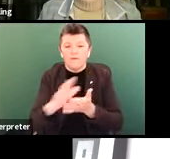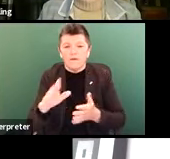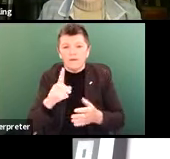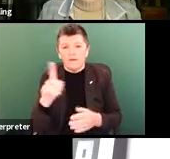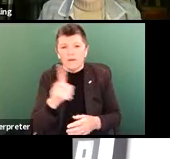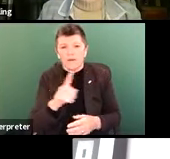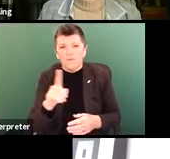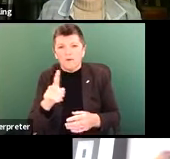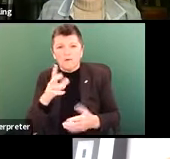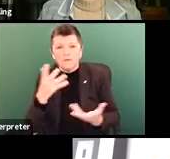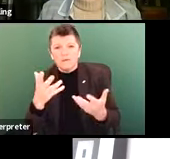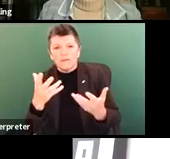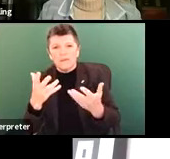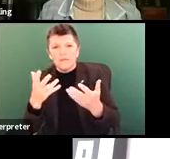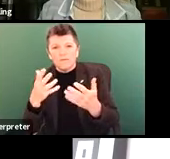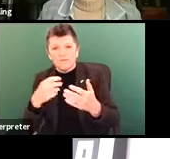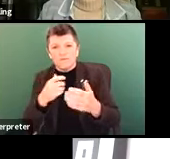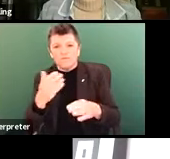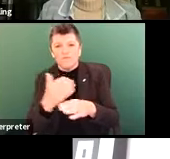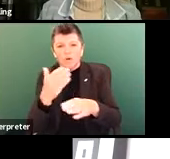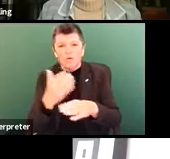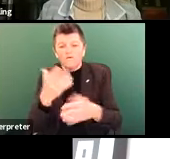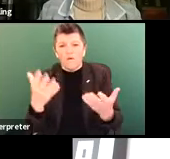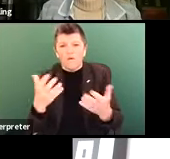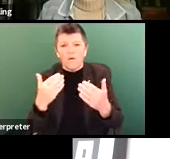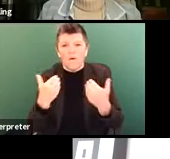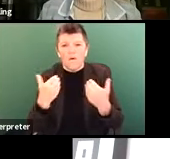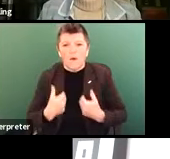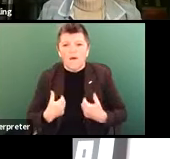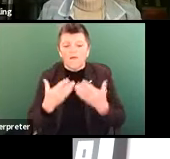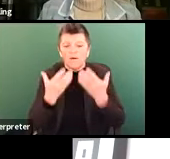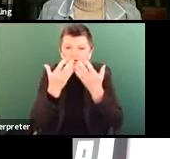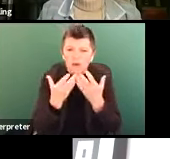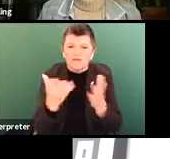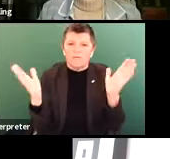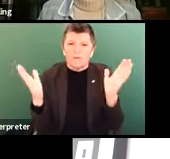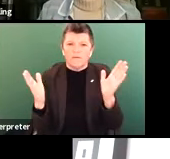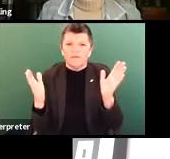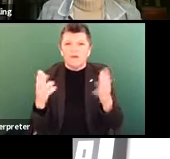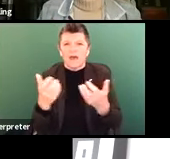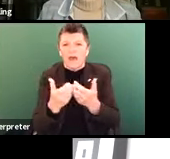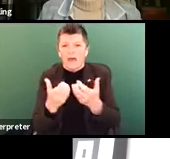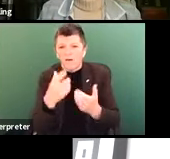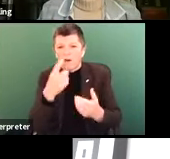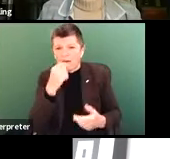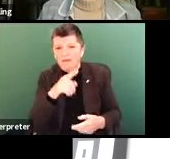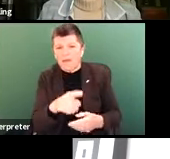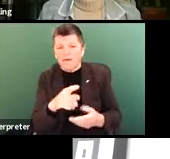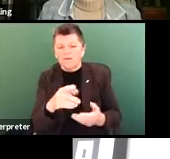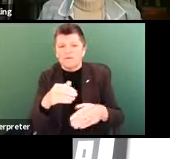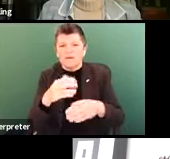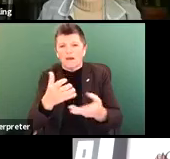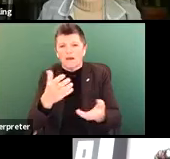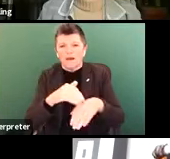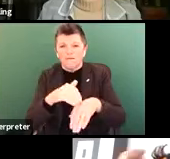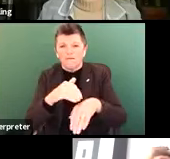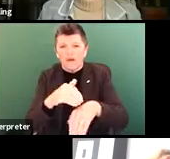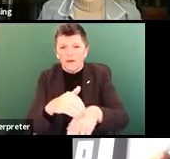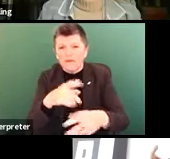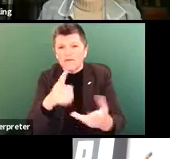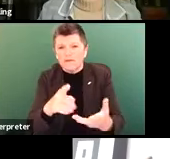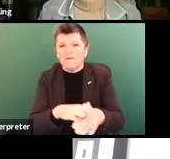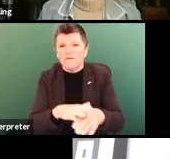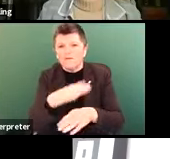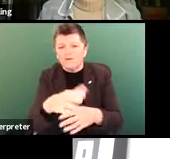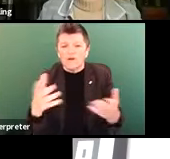transparency playing in reducing wealth inequality in the near future? And obviously there's been these leaks such as the Panama Papers and